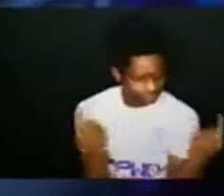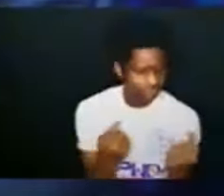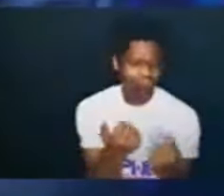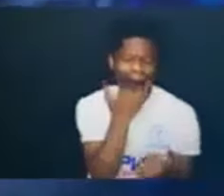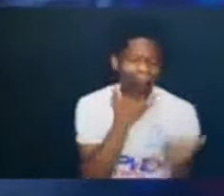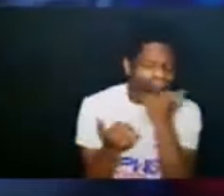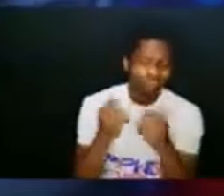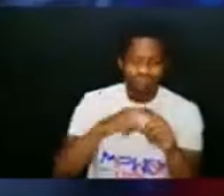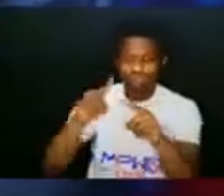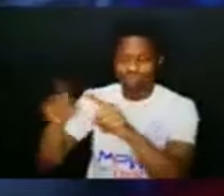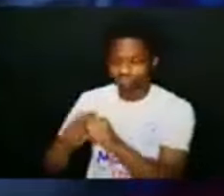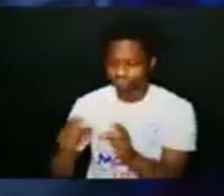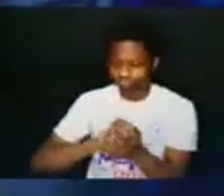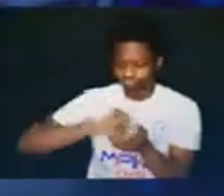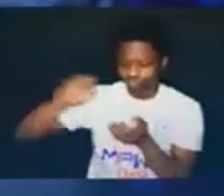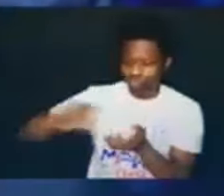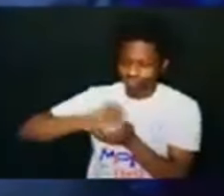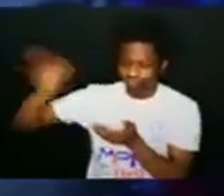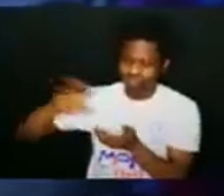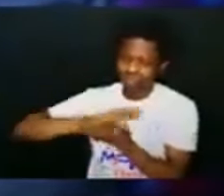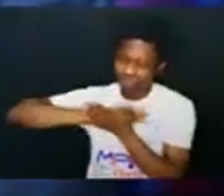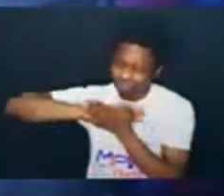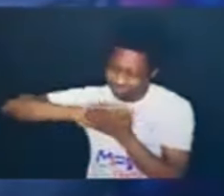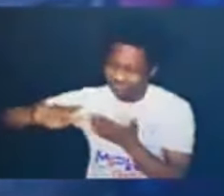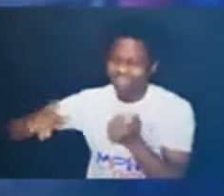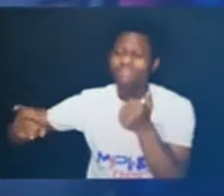what an offense might have caused.